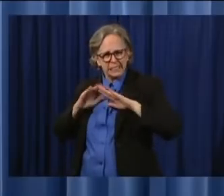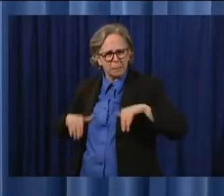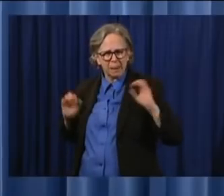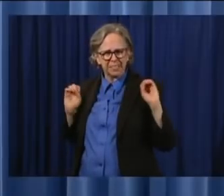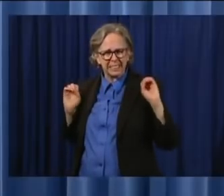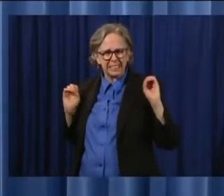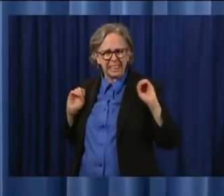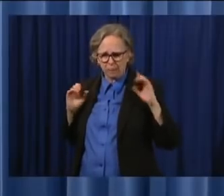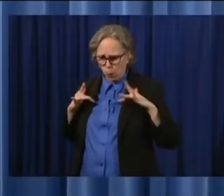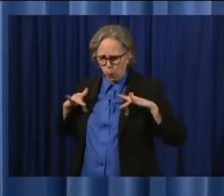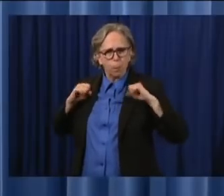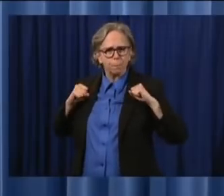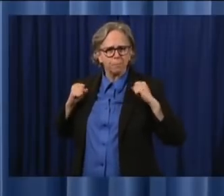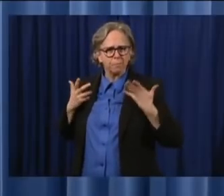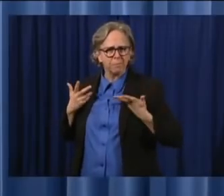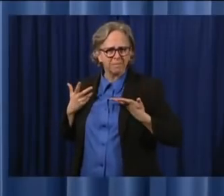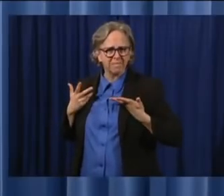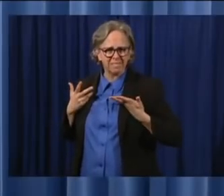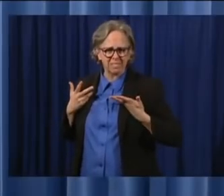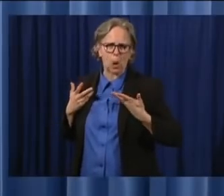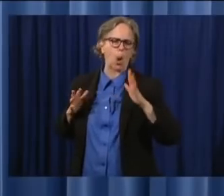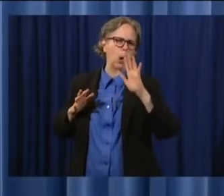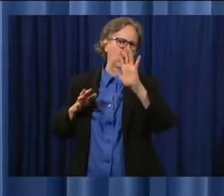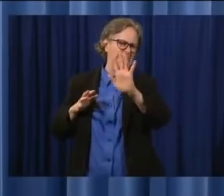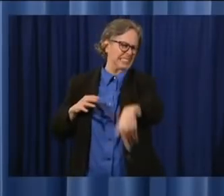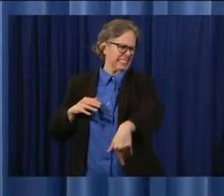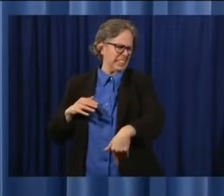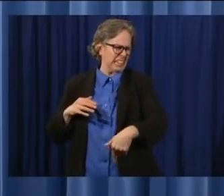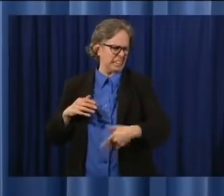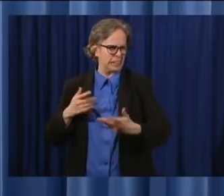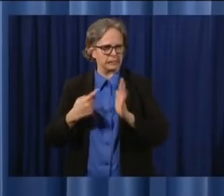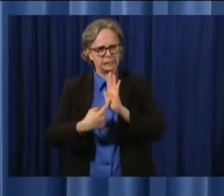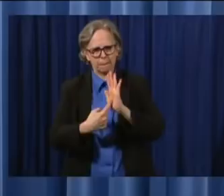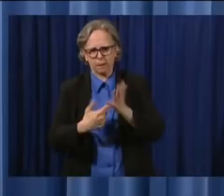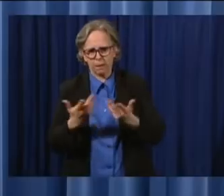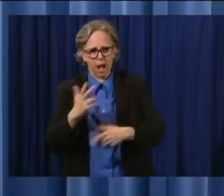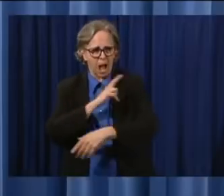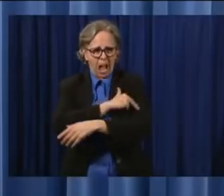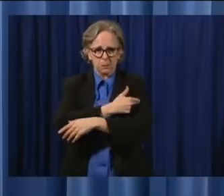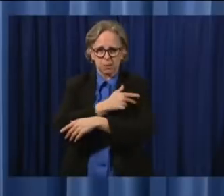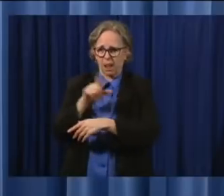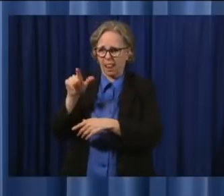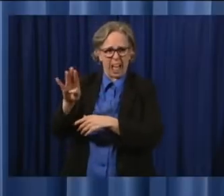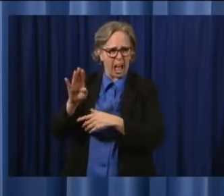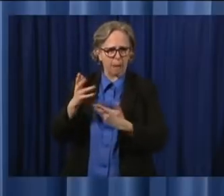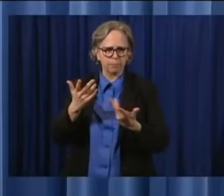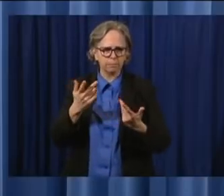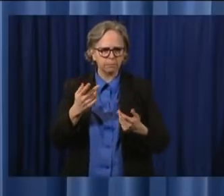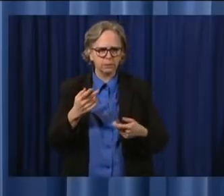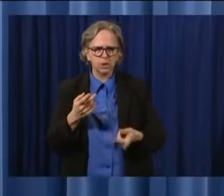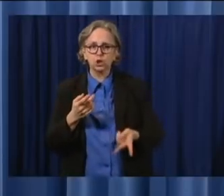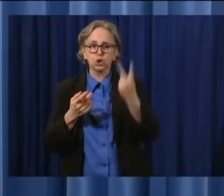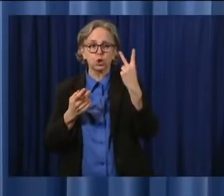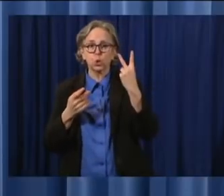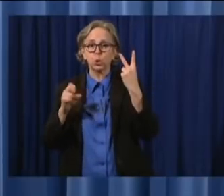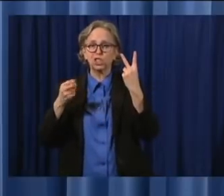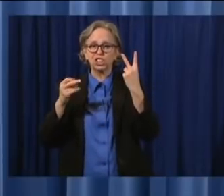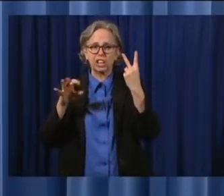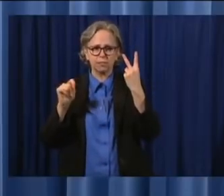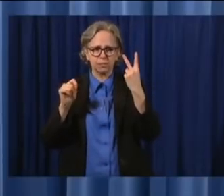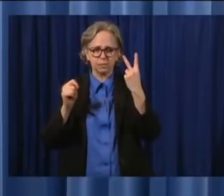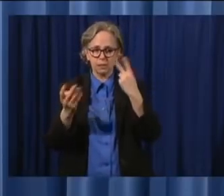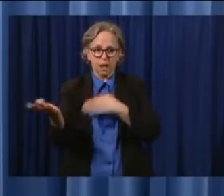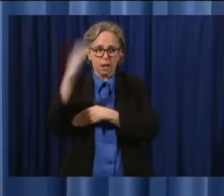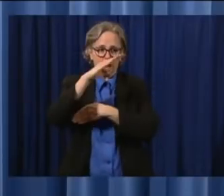is things like going to a third shift at the hospital labs and other things such as that. So I think you're going to